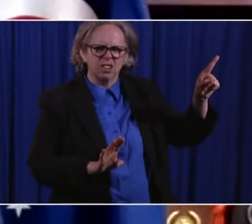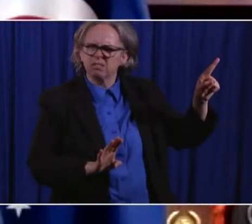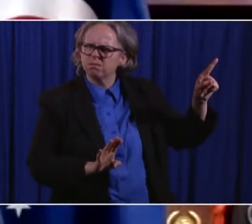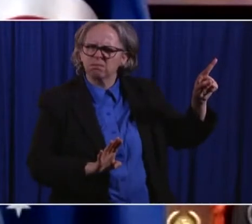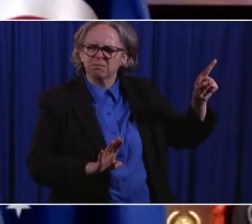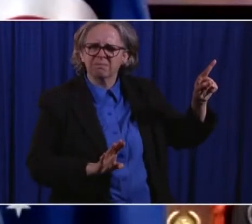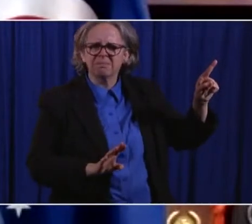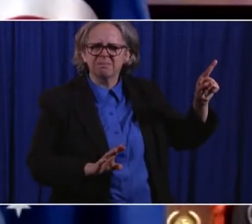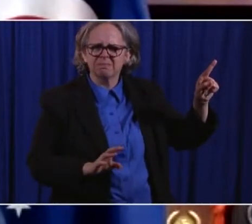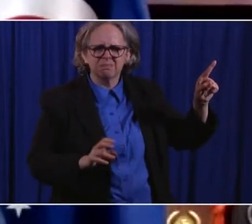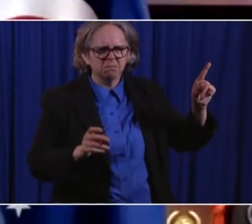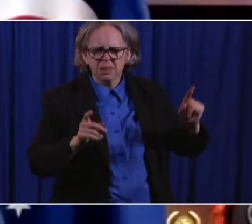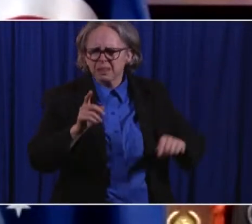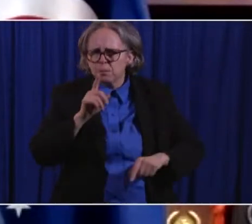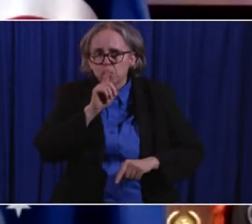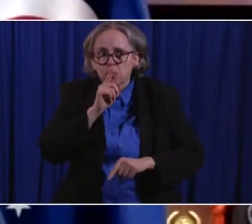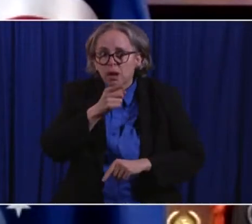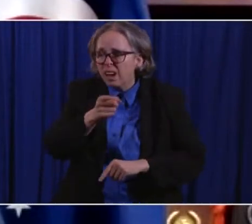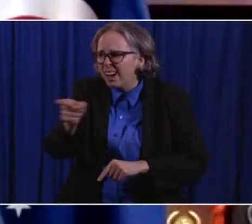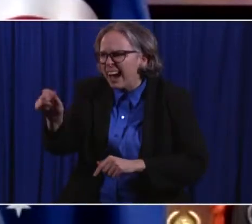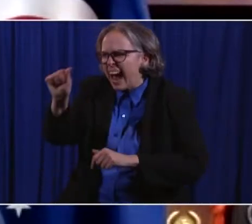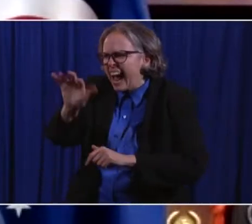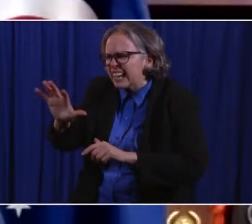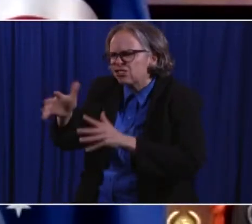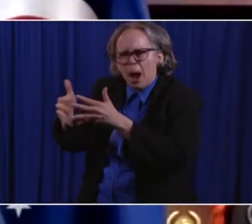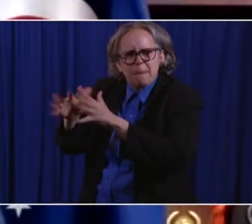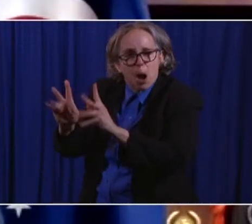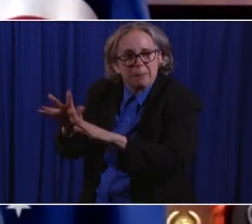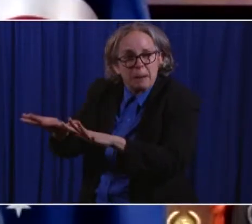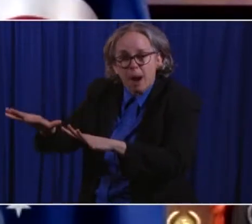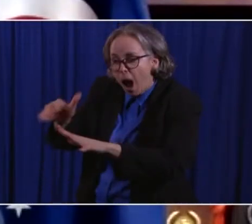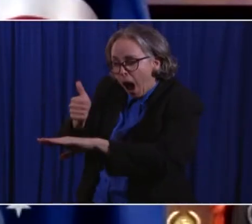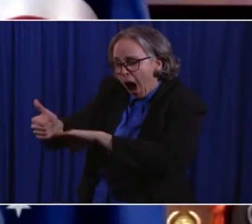anyone, any Asian American in this country.